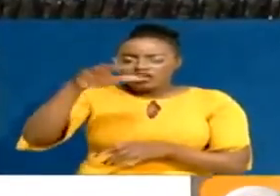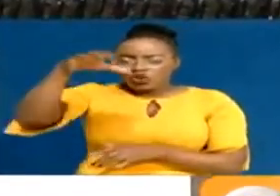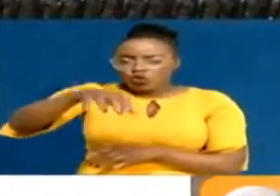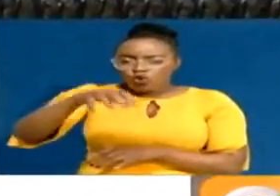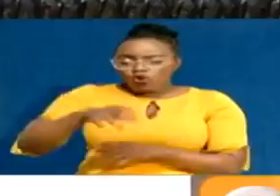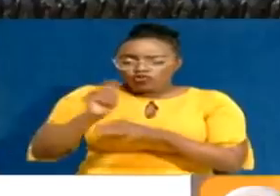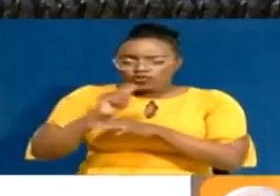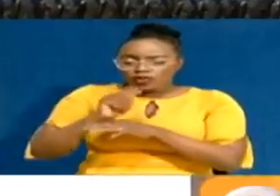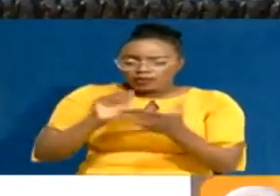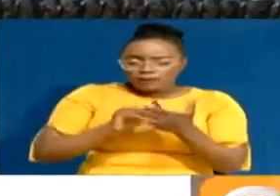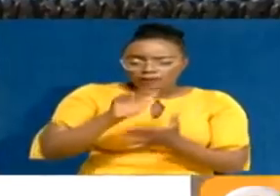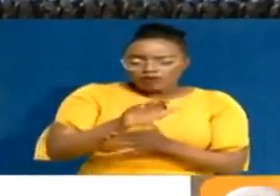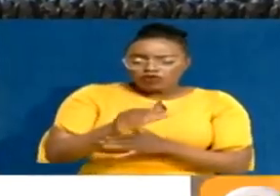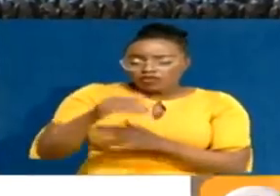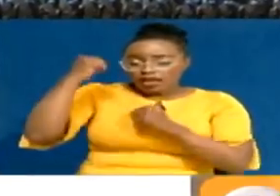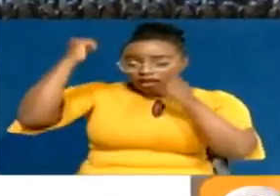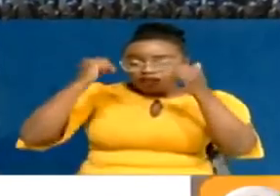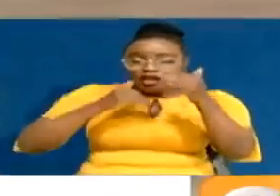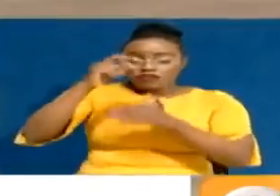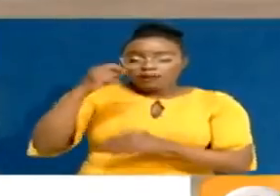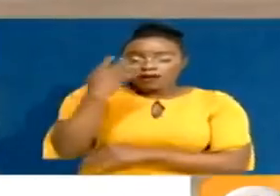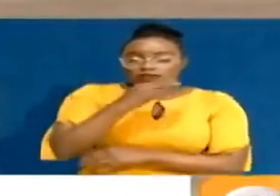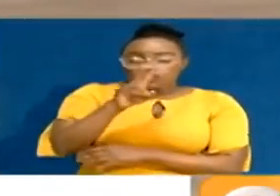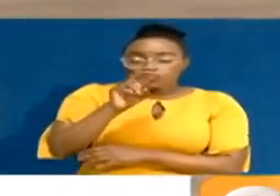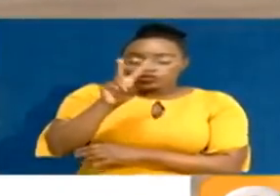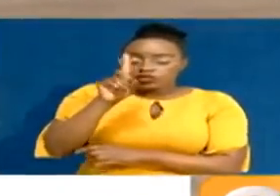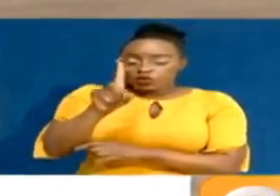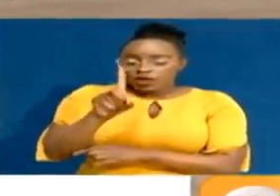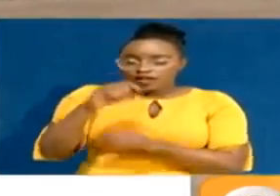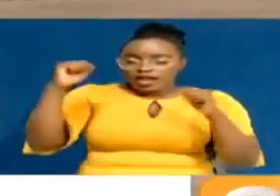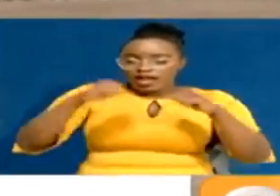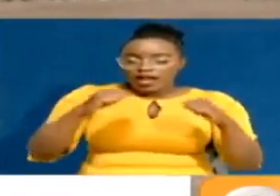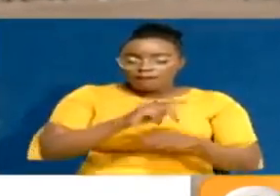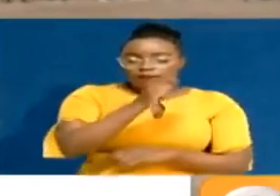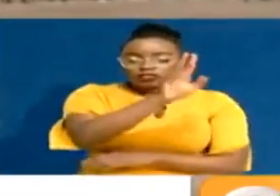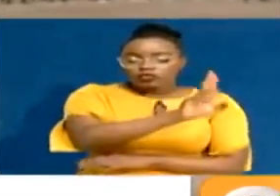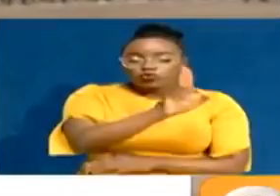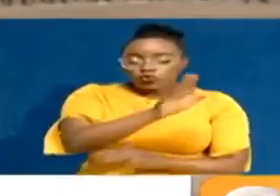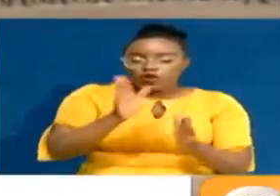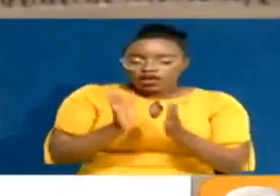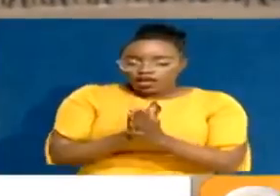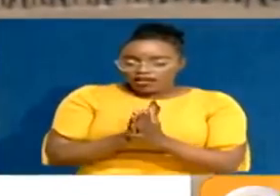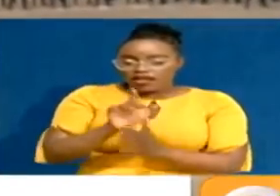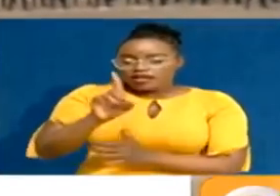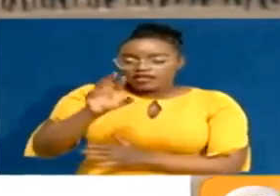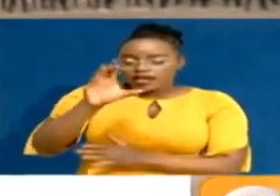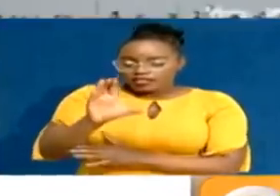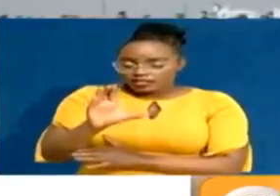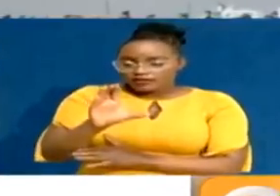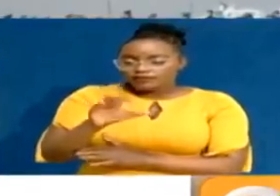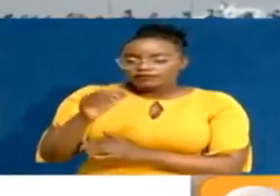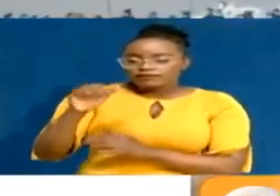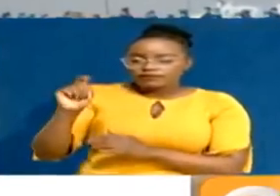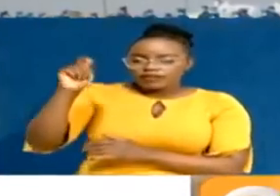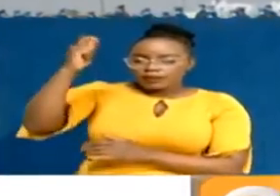The training and deployment of the troops comes after the April 2021 agreement between President Uhuru Kenyatta and his DRC